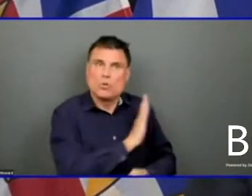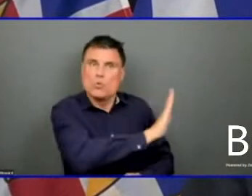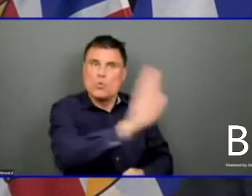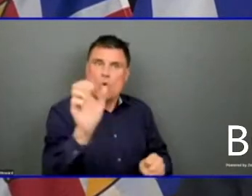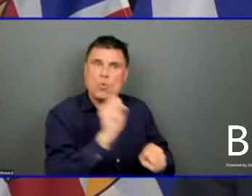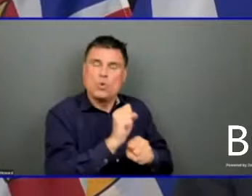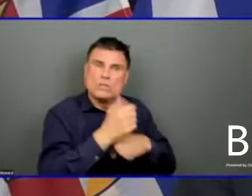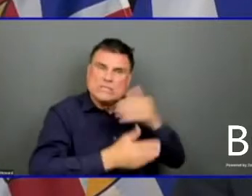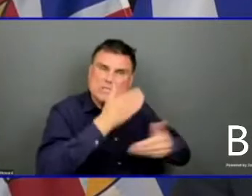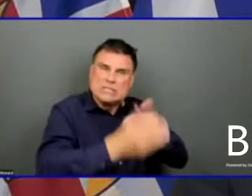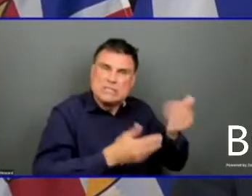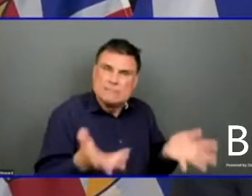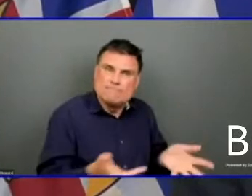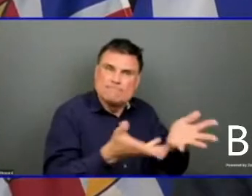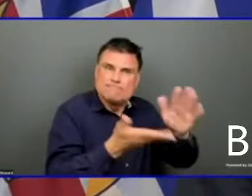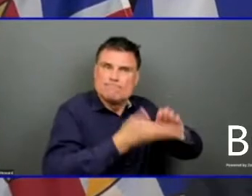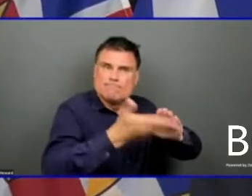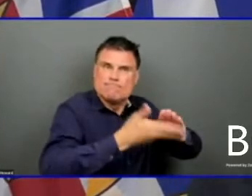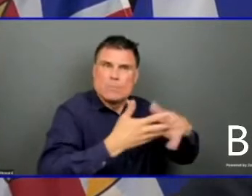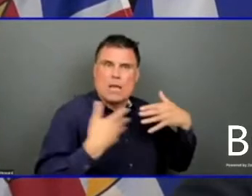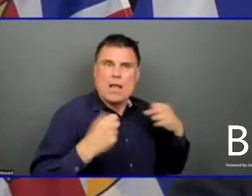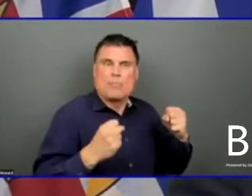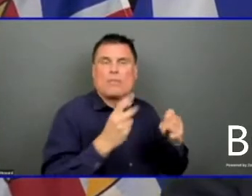well that yesterday